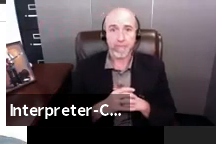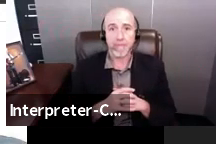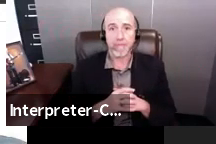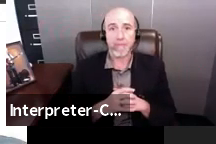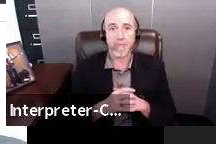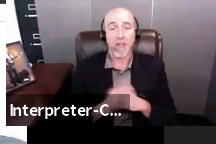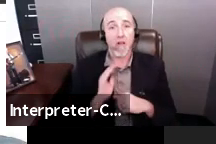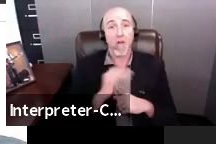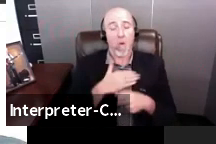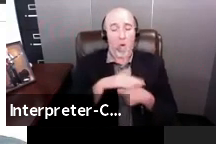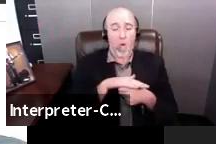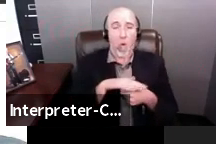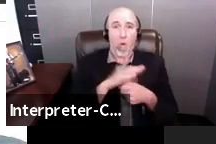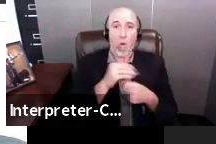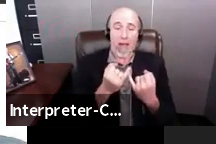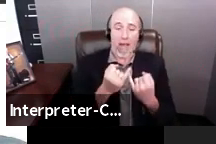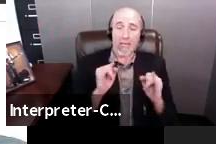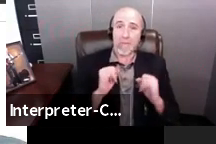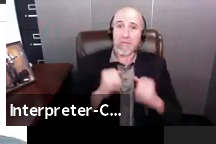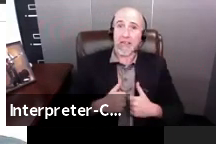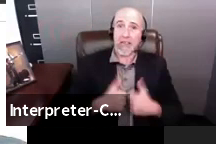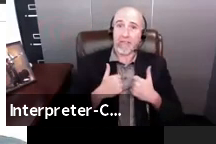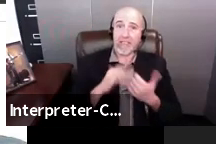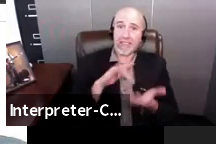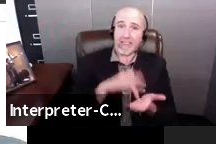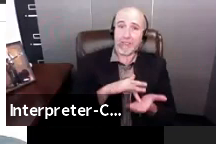Our local independent living center